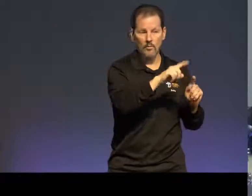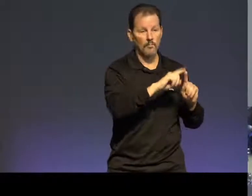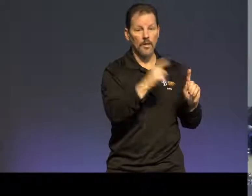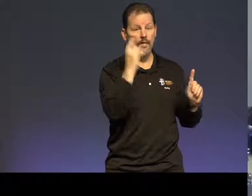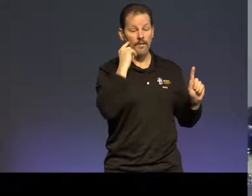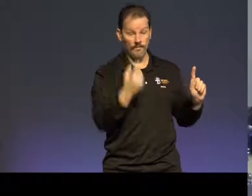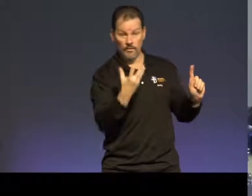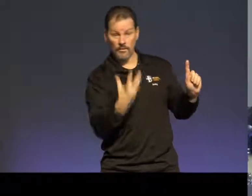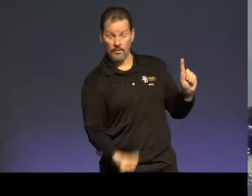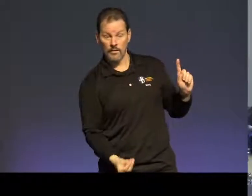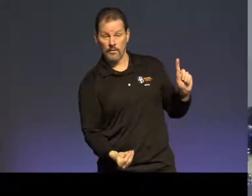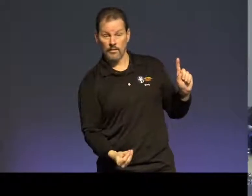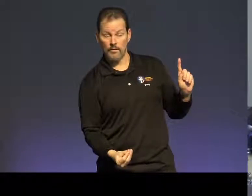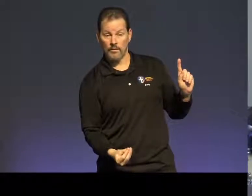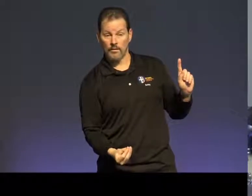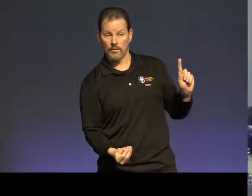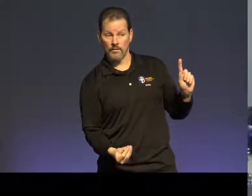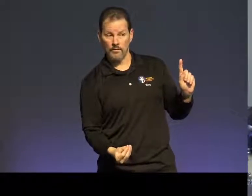Nate.